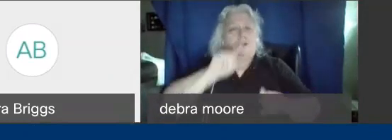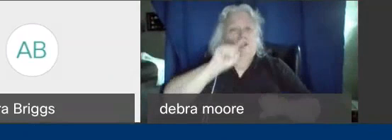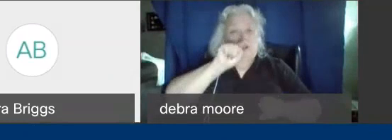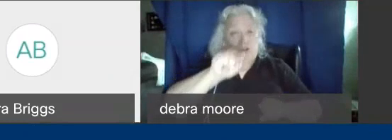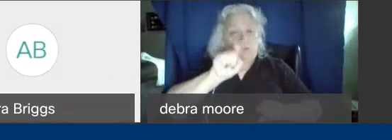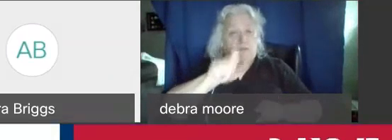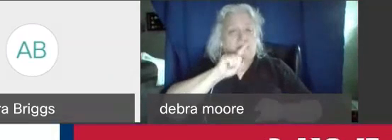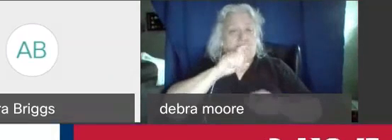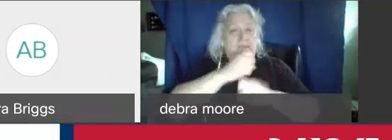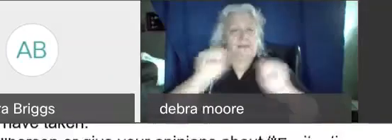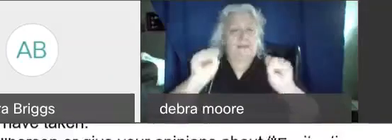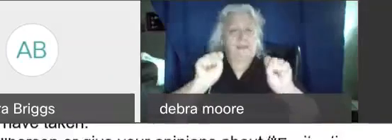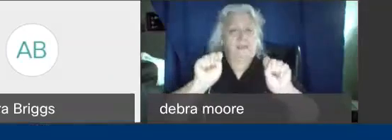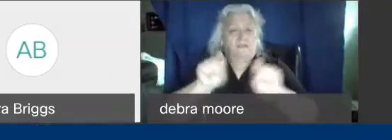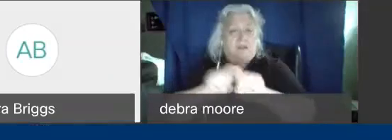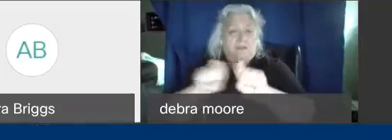procedures.